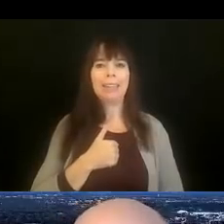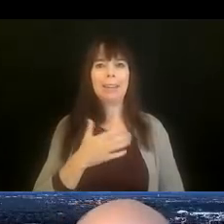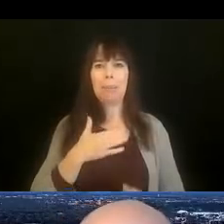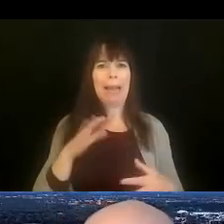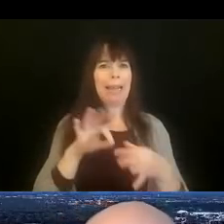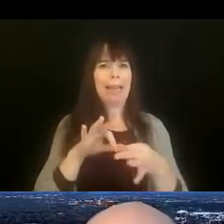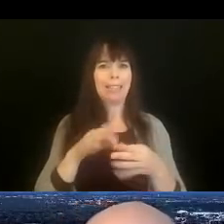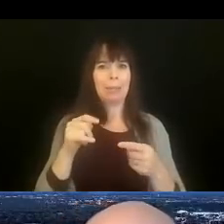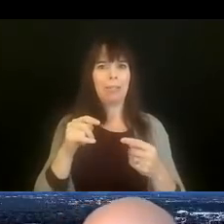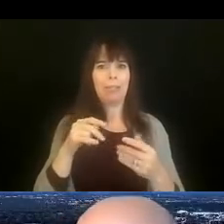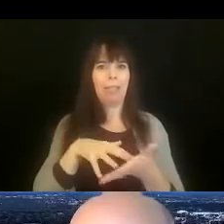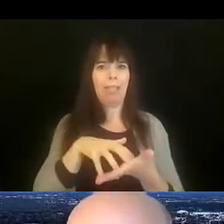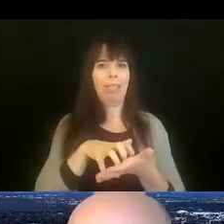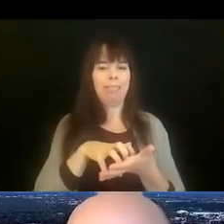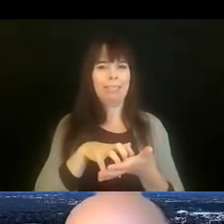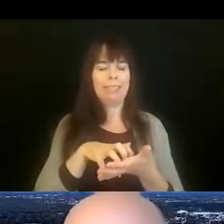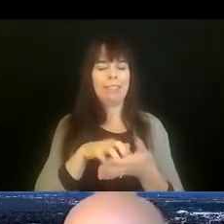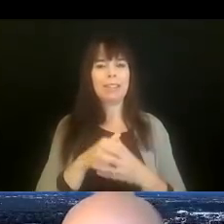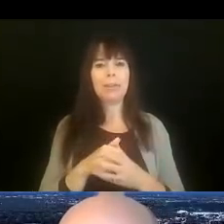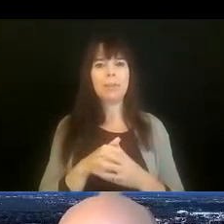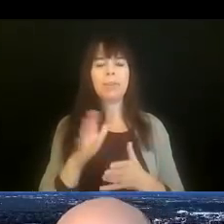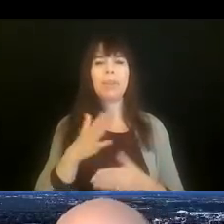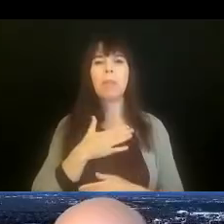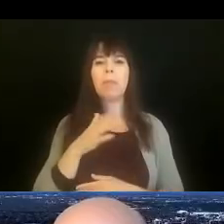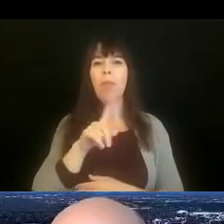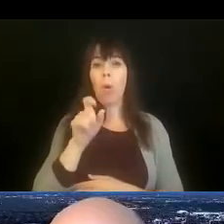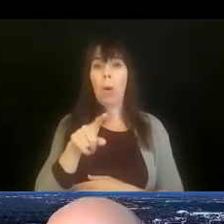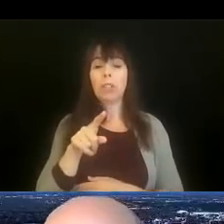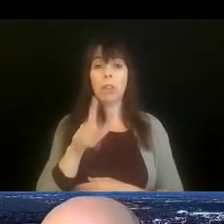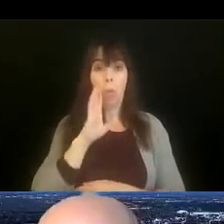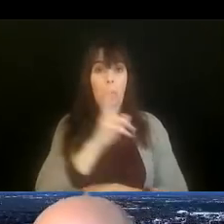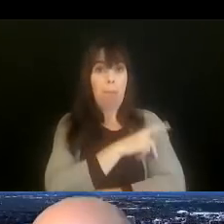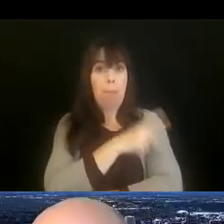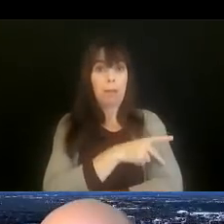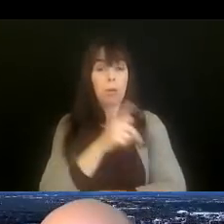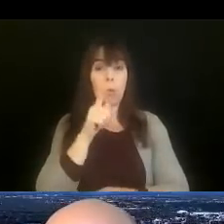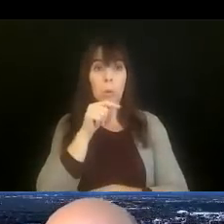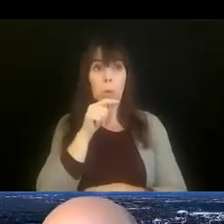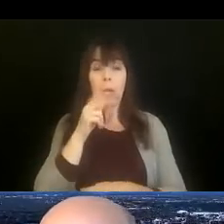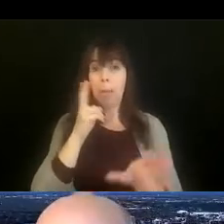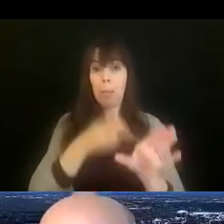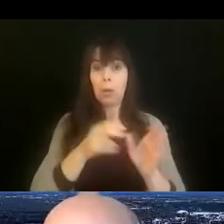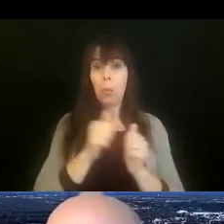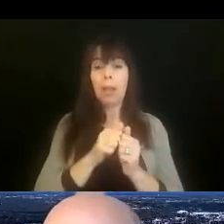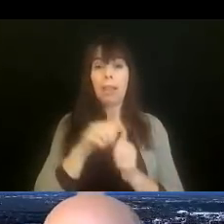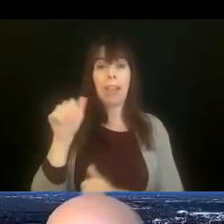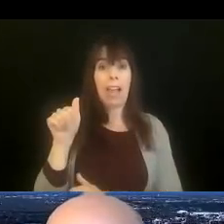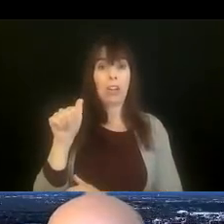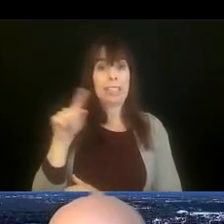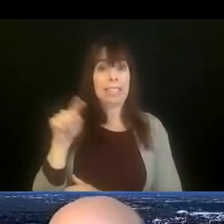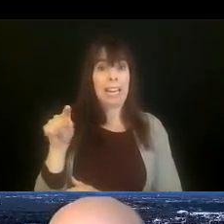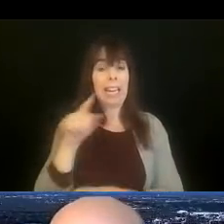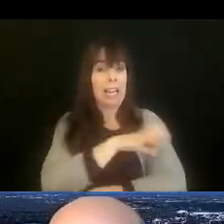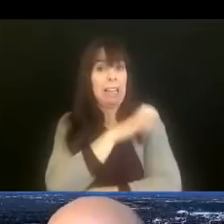connection may not be as good as it needs to be. The question is, will patients who are participating in the AstraZeneca clinical